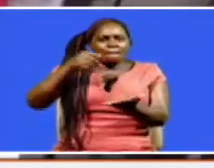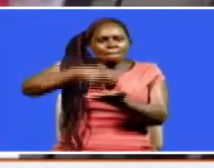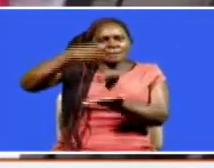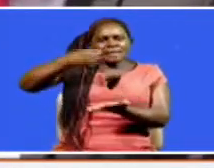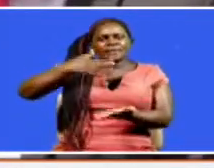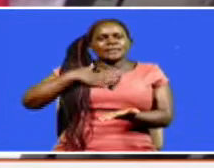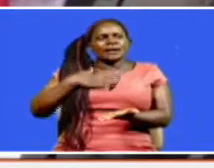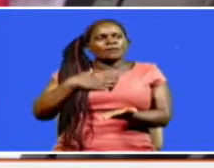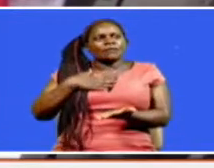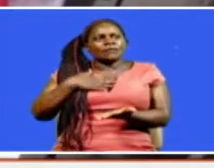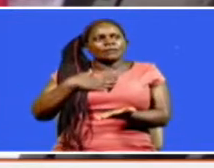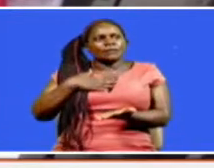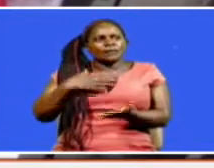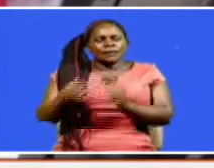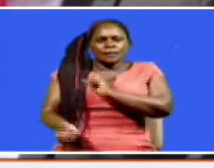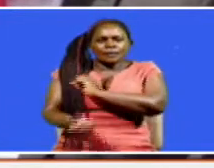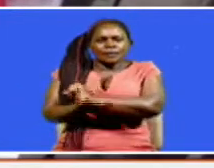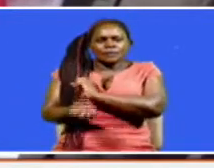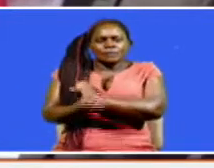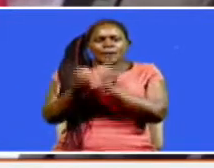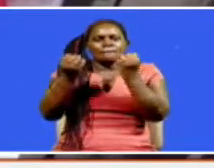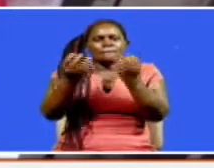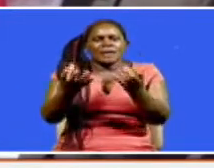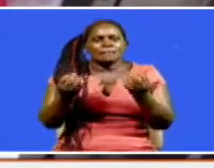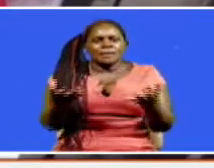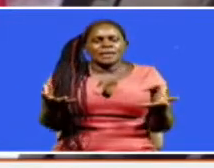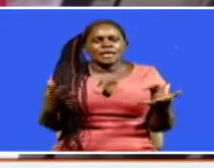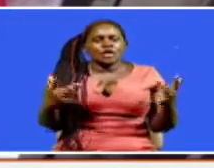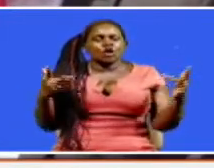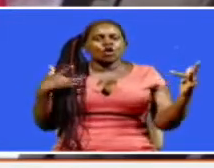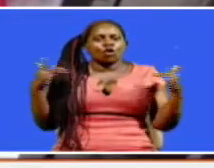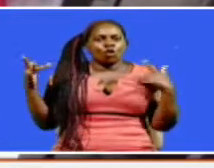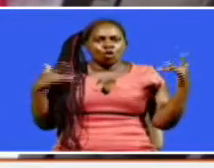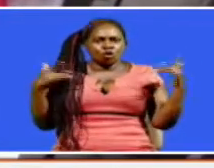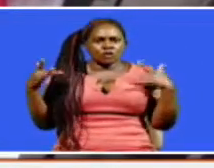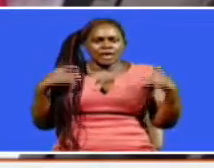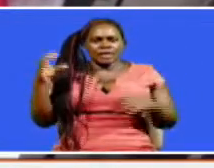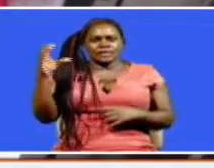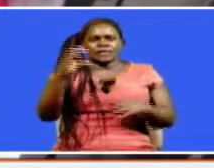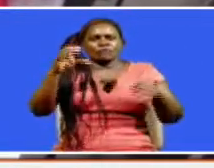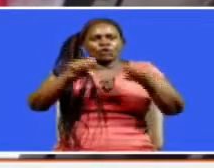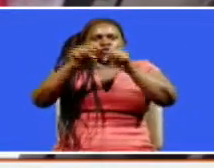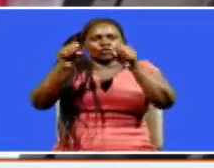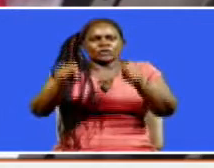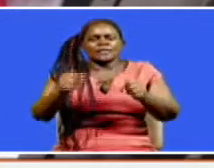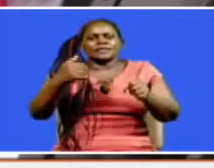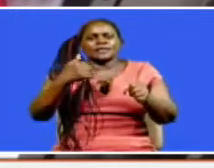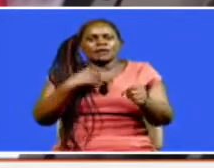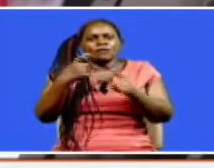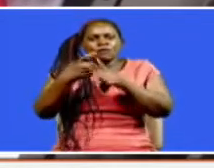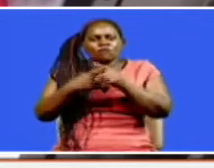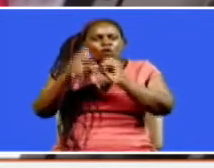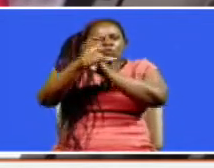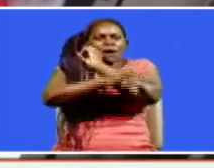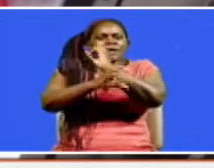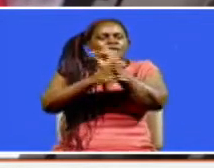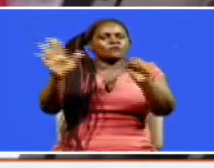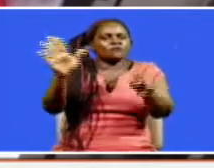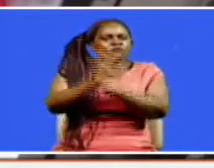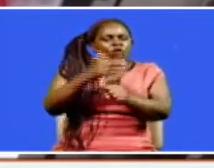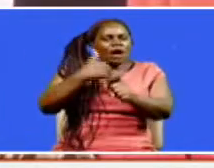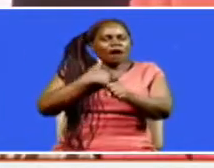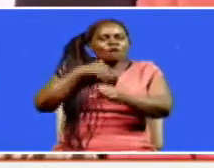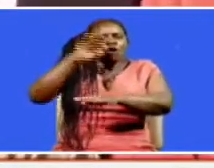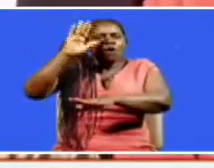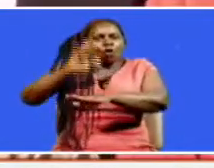I've highlighted a number of concerns that civil society from across the country still have